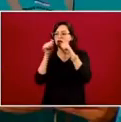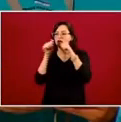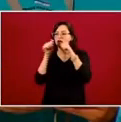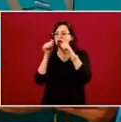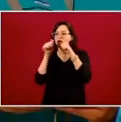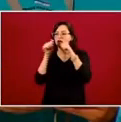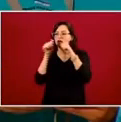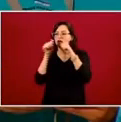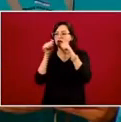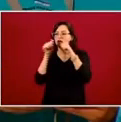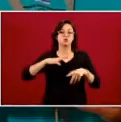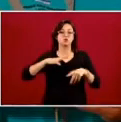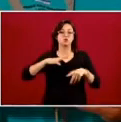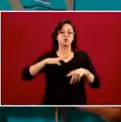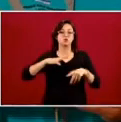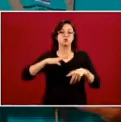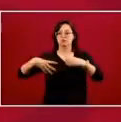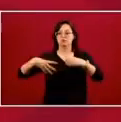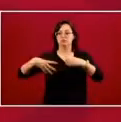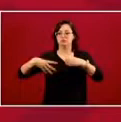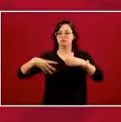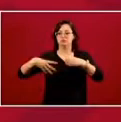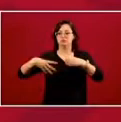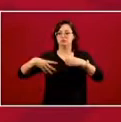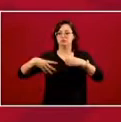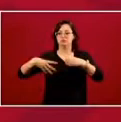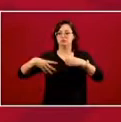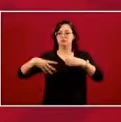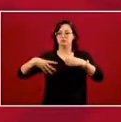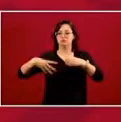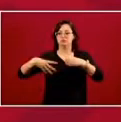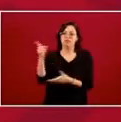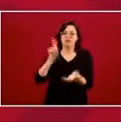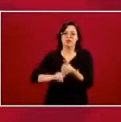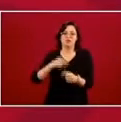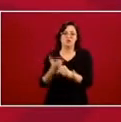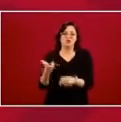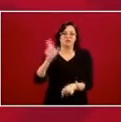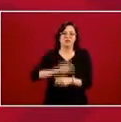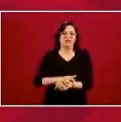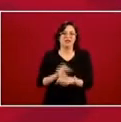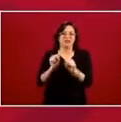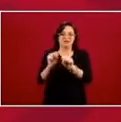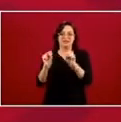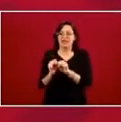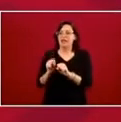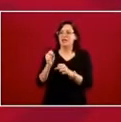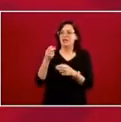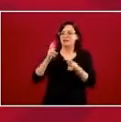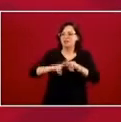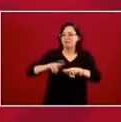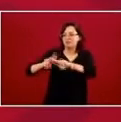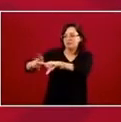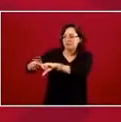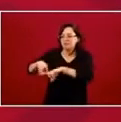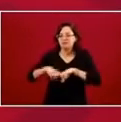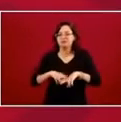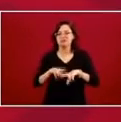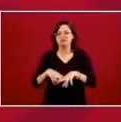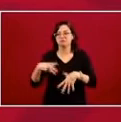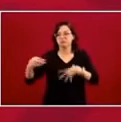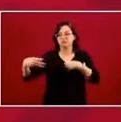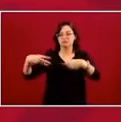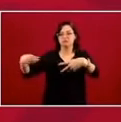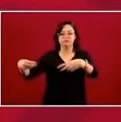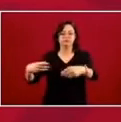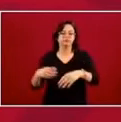avoid going to medical units, then we can avoid unnecessary contagion in waiting rooms, and we can avoid overworking or saturating